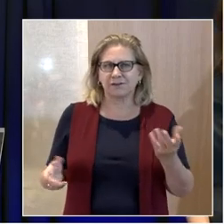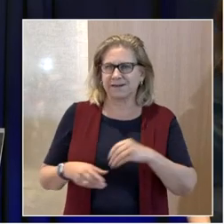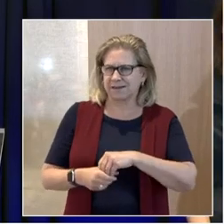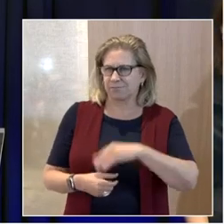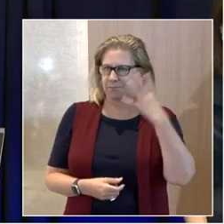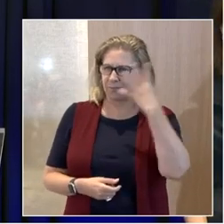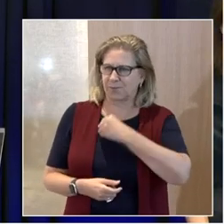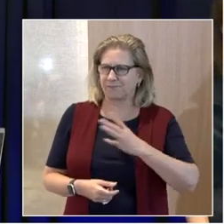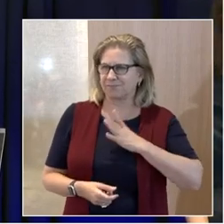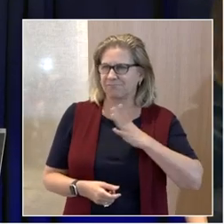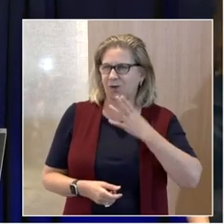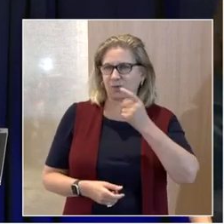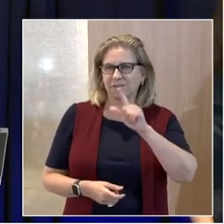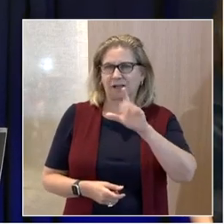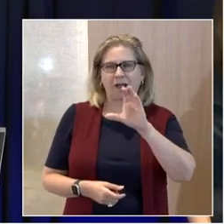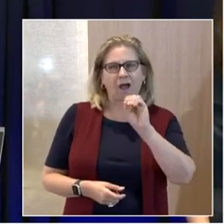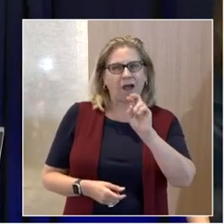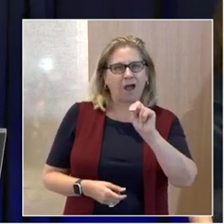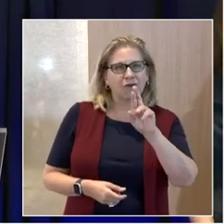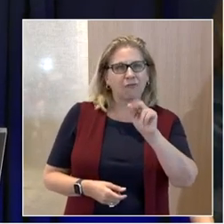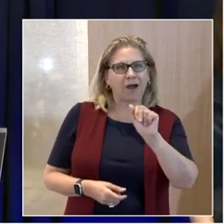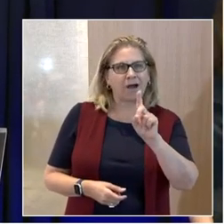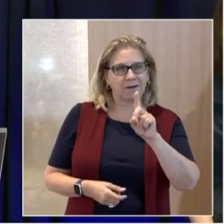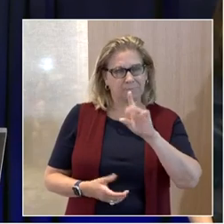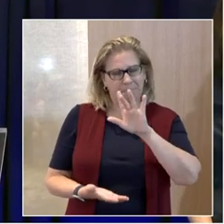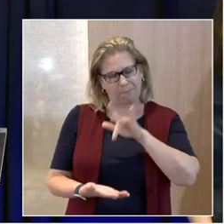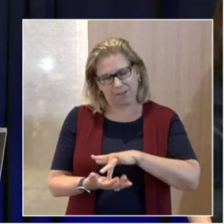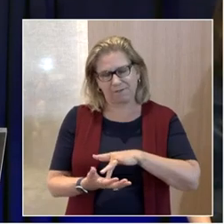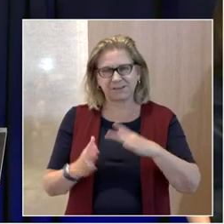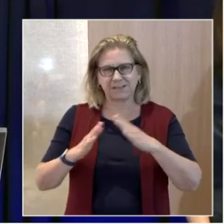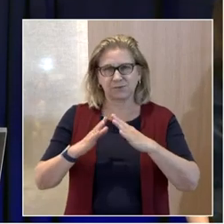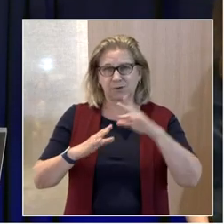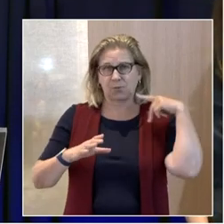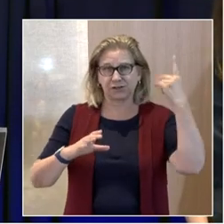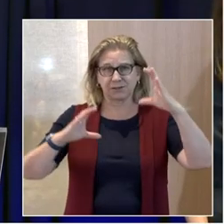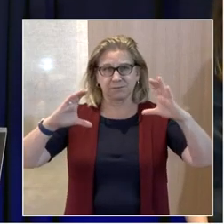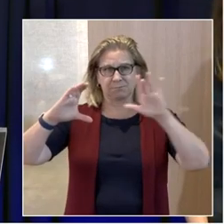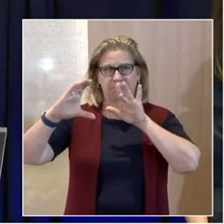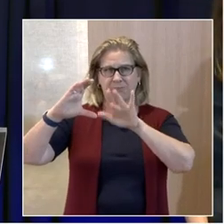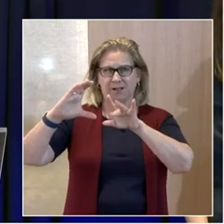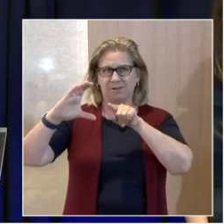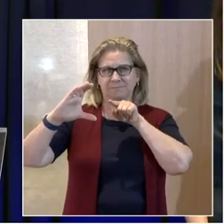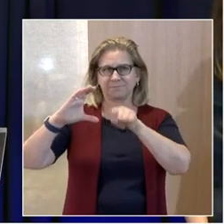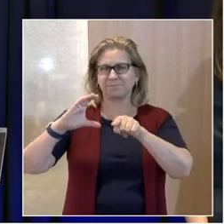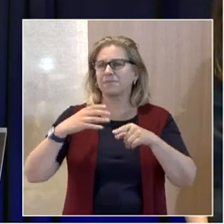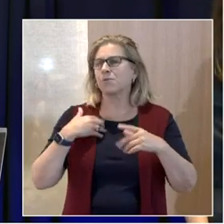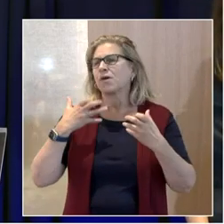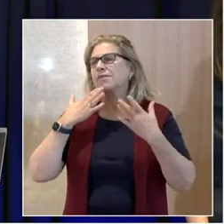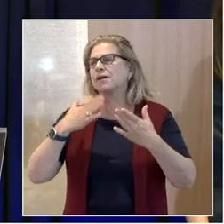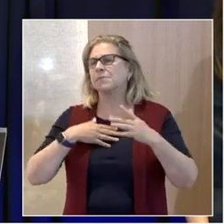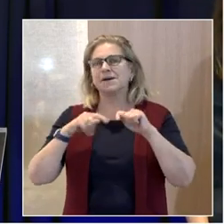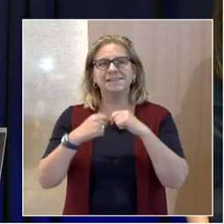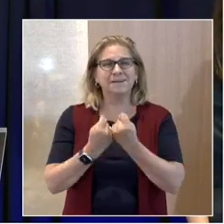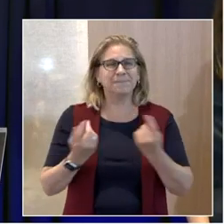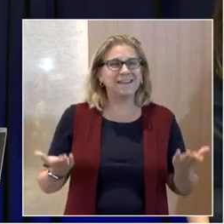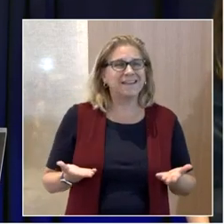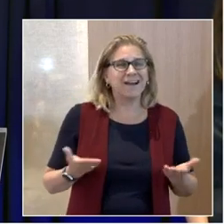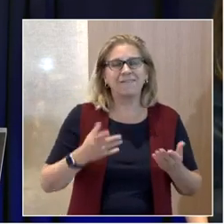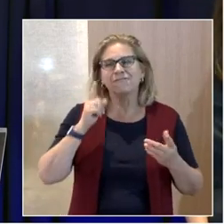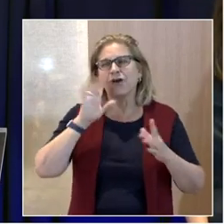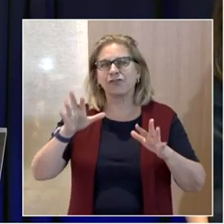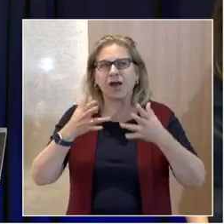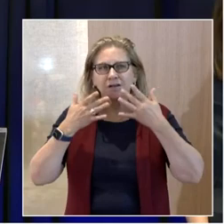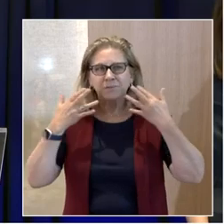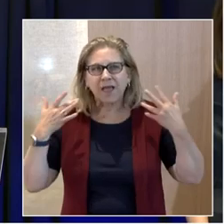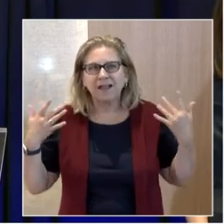of downtown DC. I want to thank the team here at the Conrad for all of your hospitality and helping us to make this event so seamless. Thank